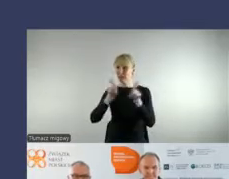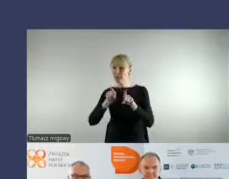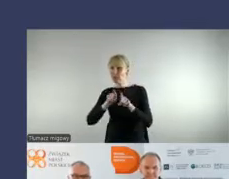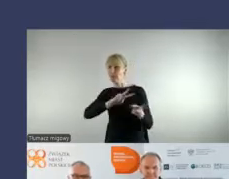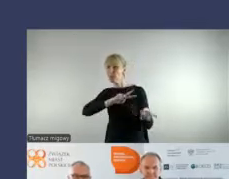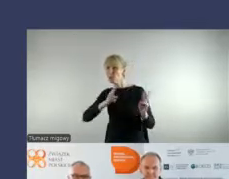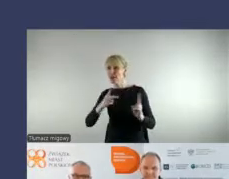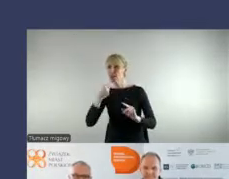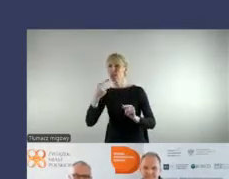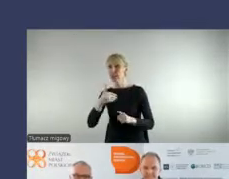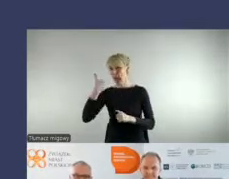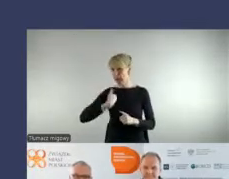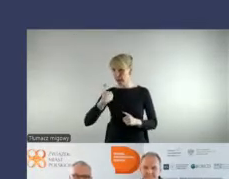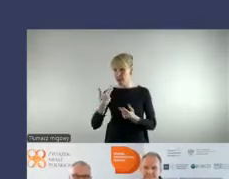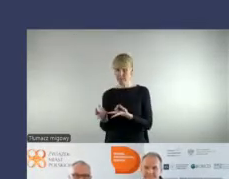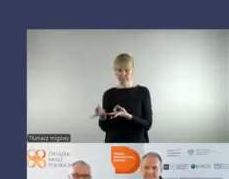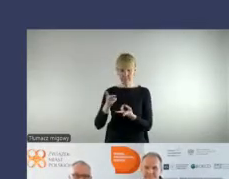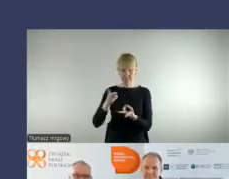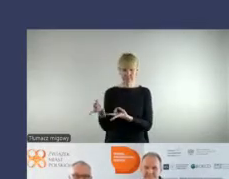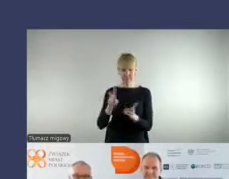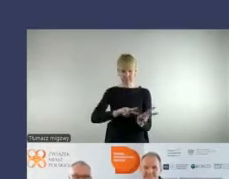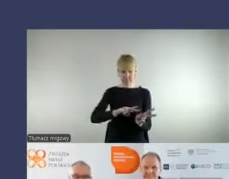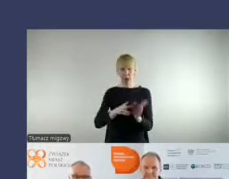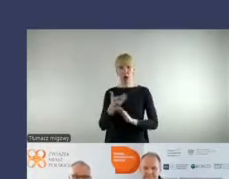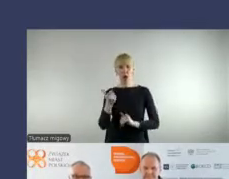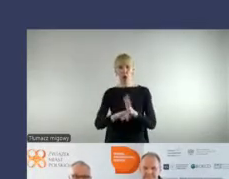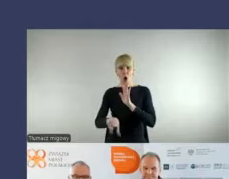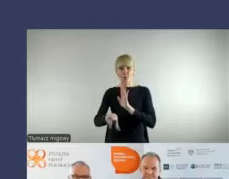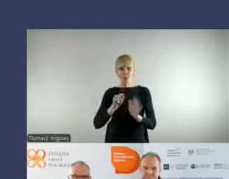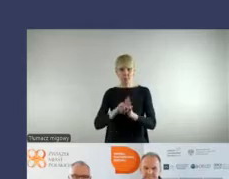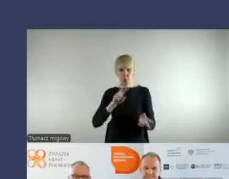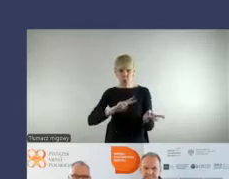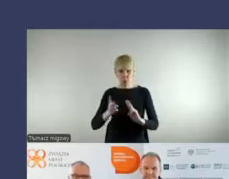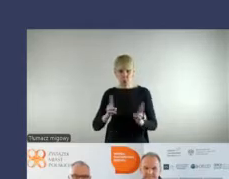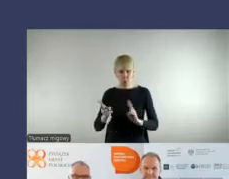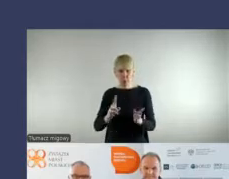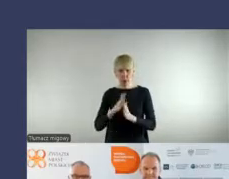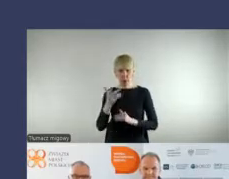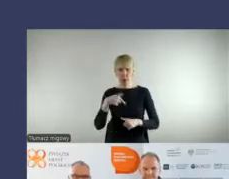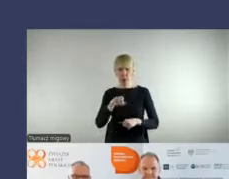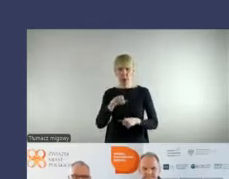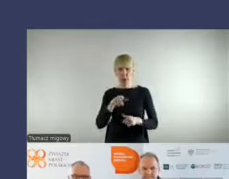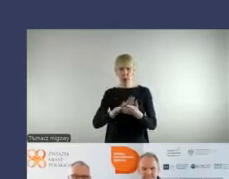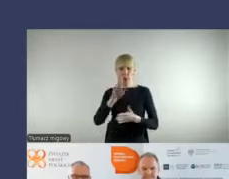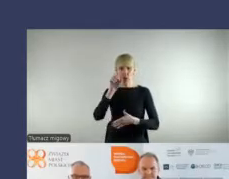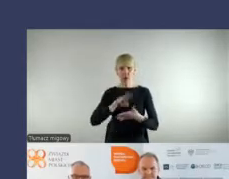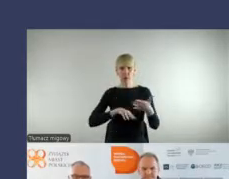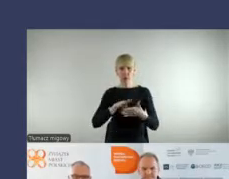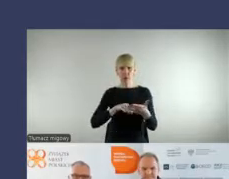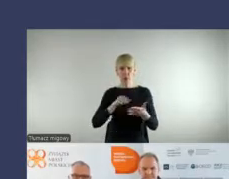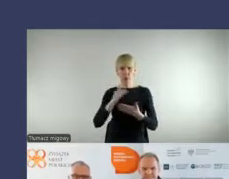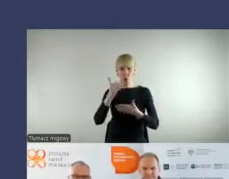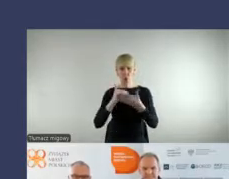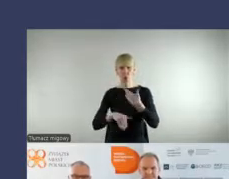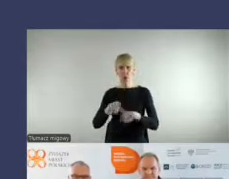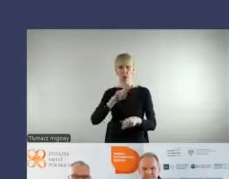in Polish and English, please remember that the Zoom platform allows you to choose the language channel. It is